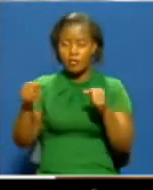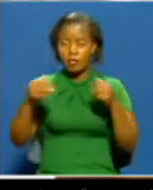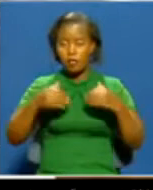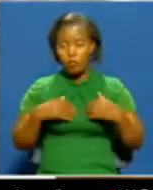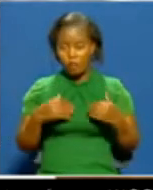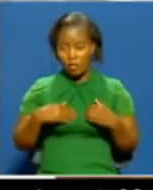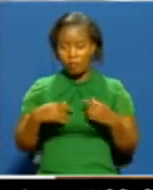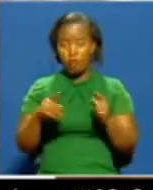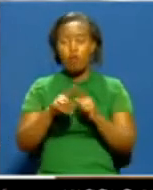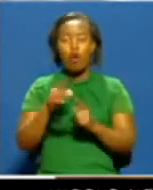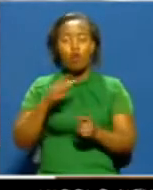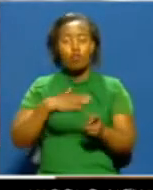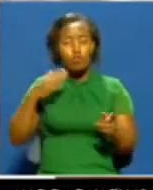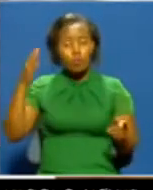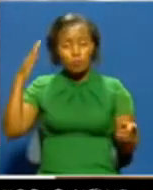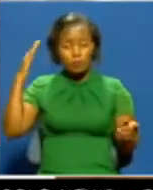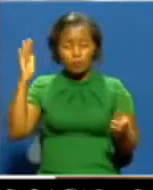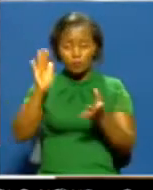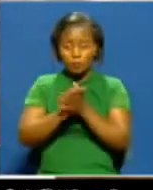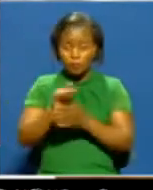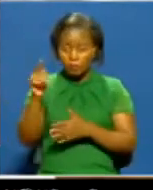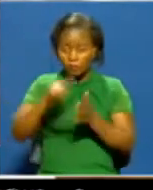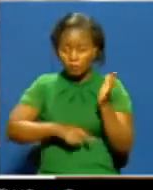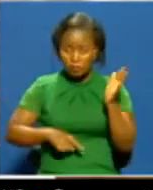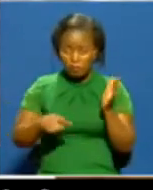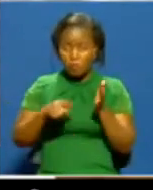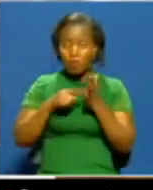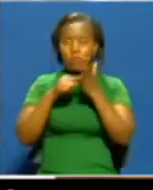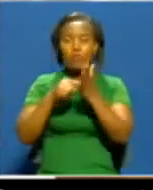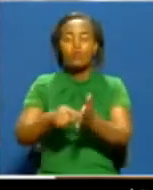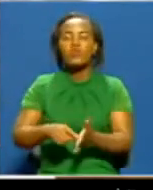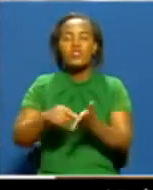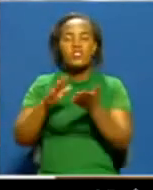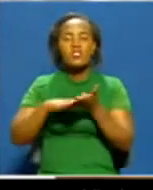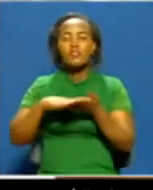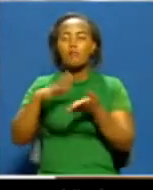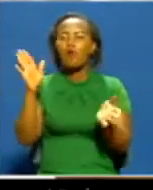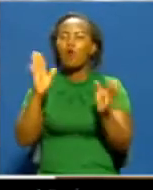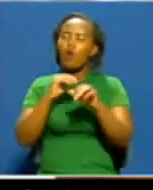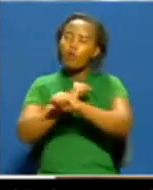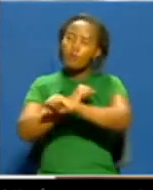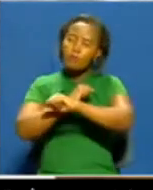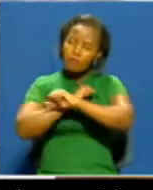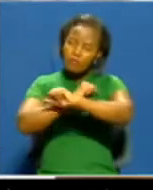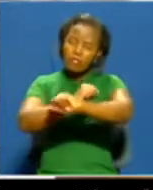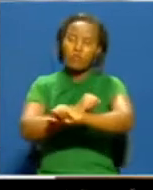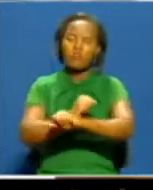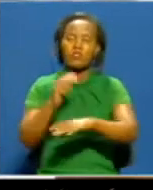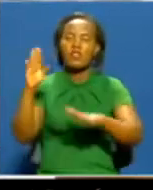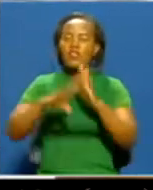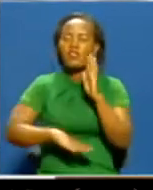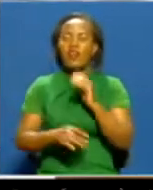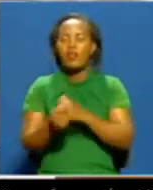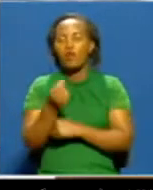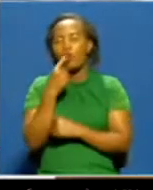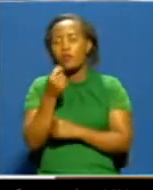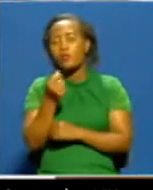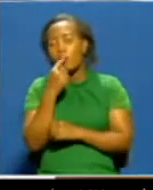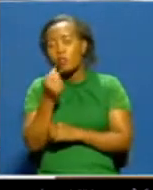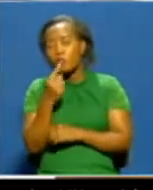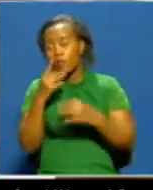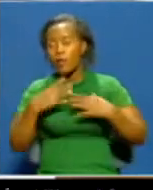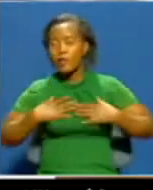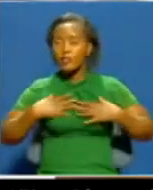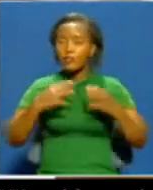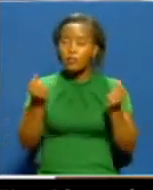believe to emphasize a lot more on prevention rather than on cure. We have spoken about other